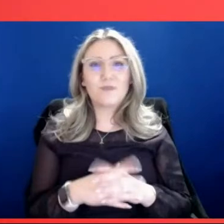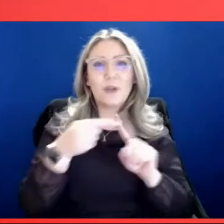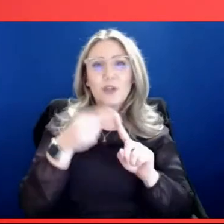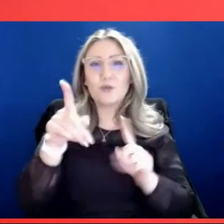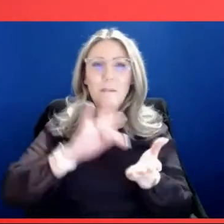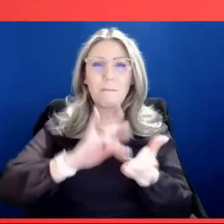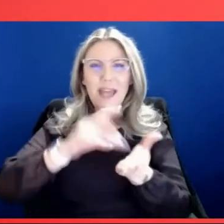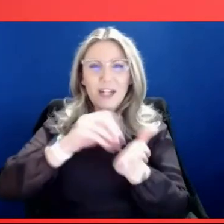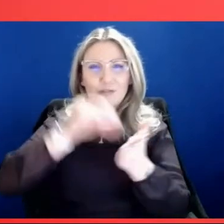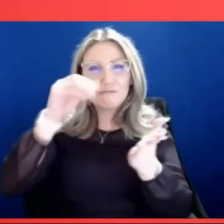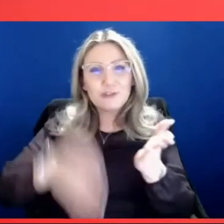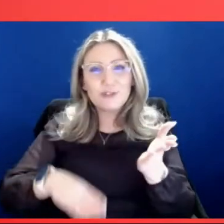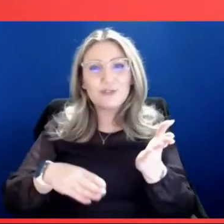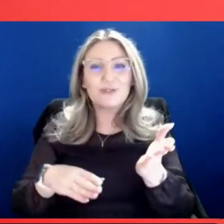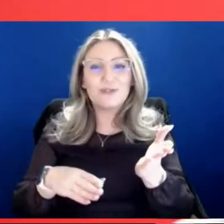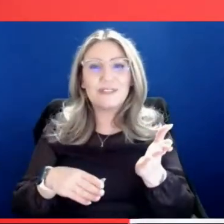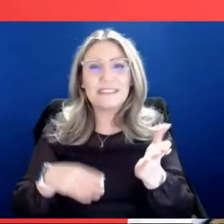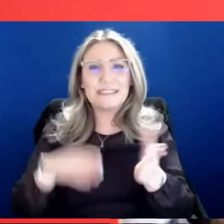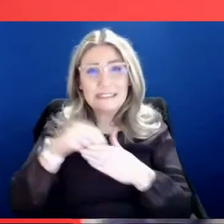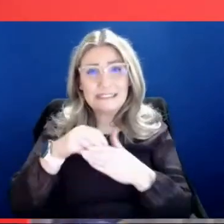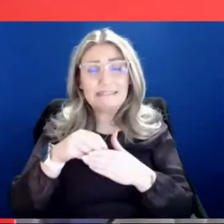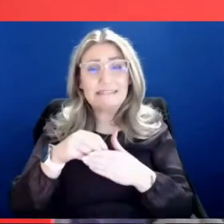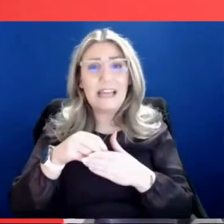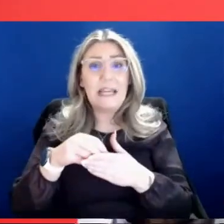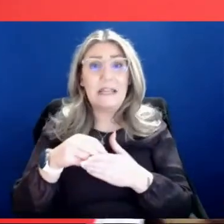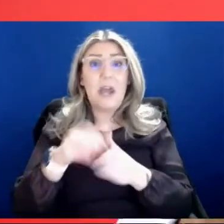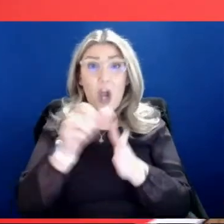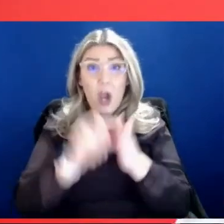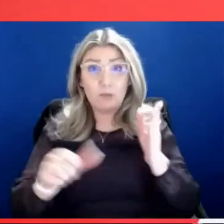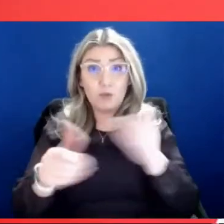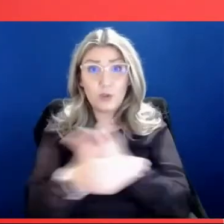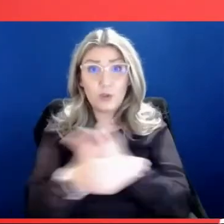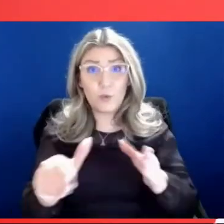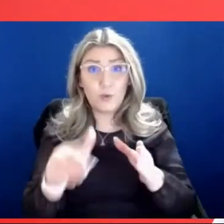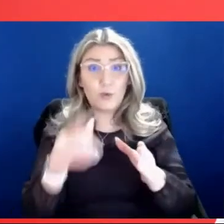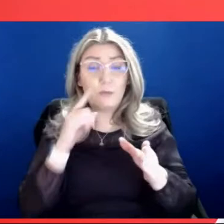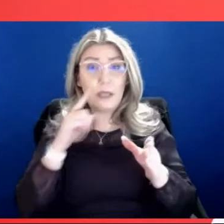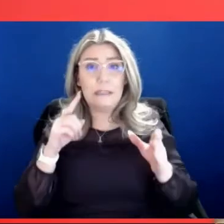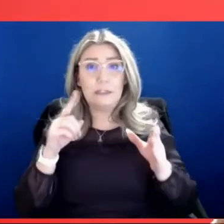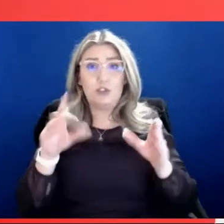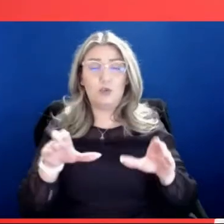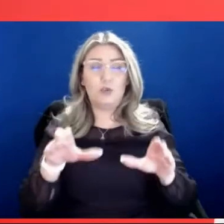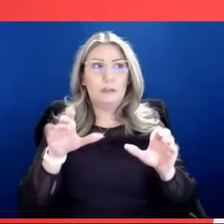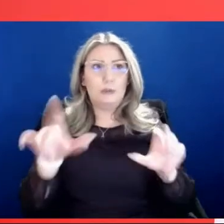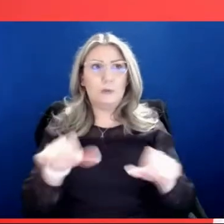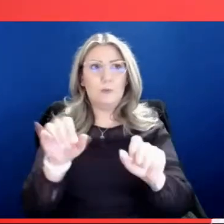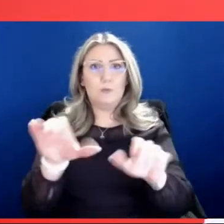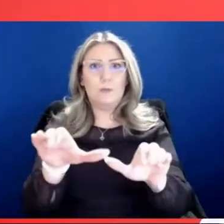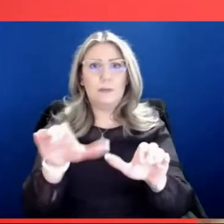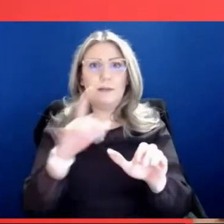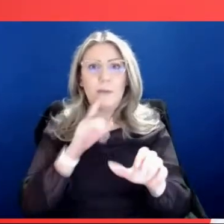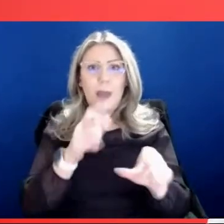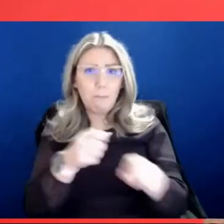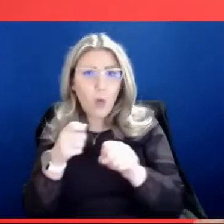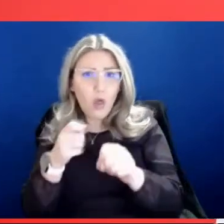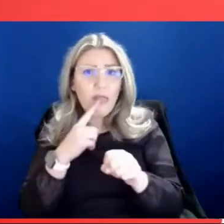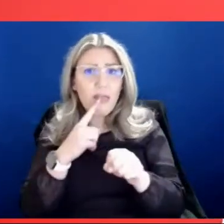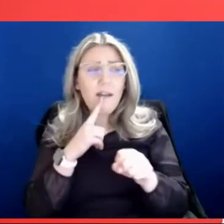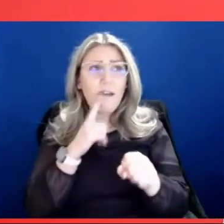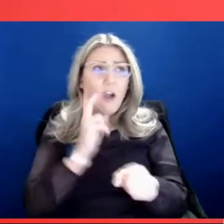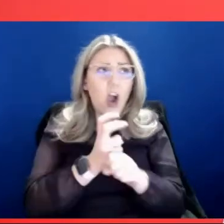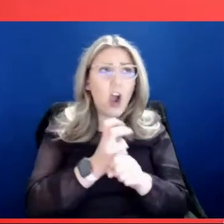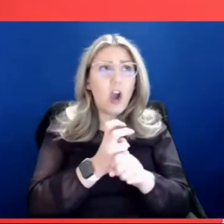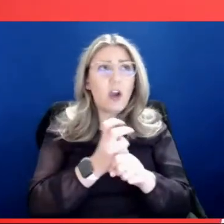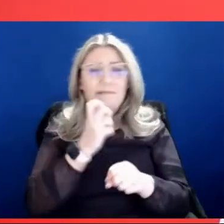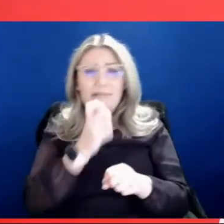you're trying, you're in the operating room and you're retracting. The question is, am I pulling too hard or not hard enough? You're never doing